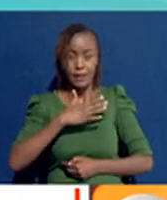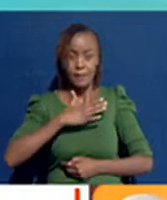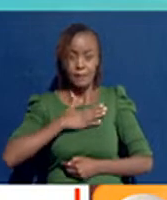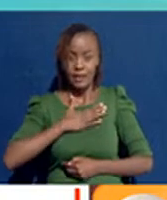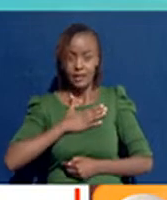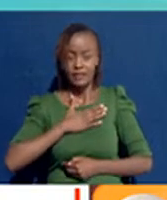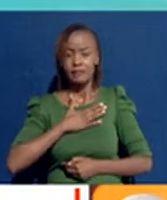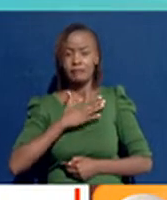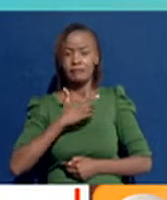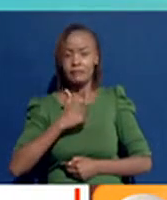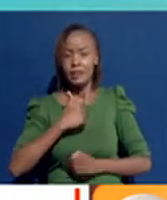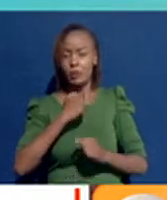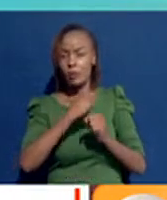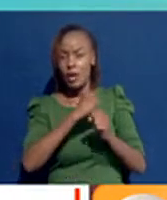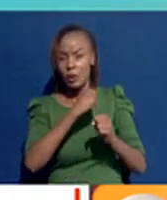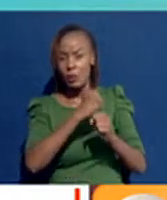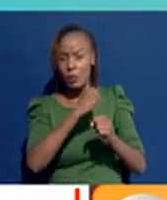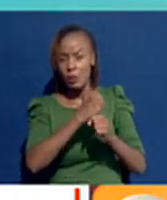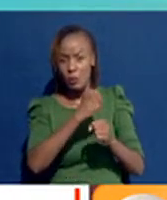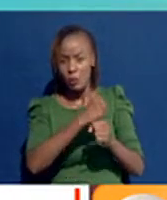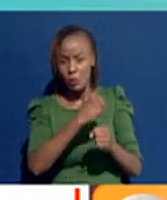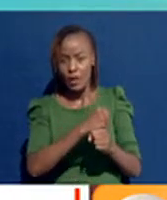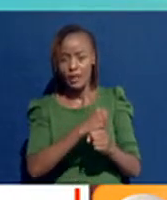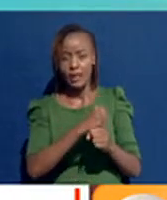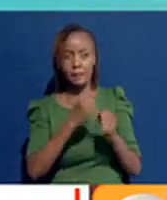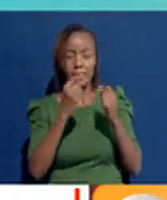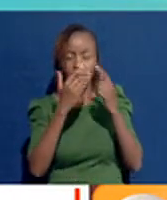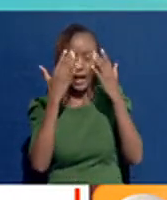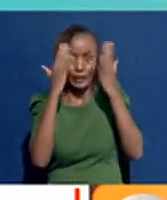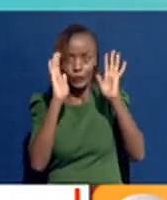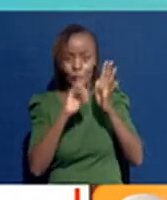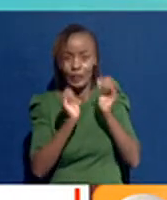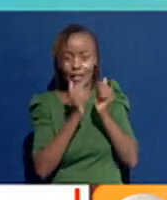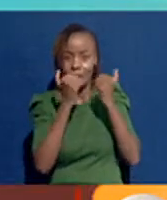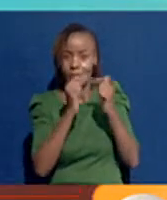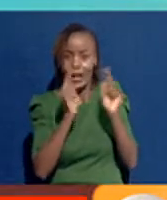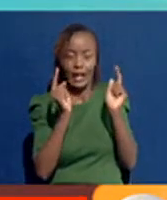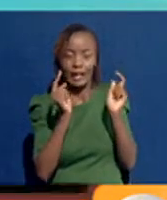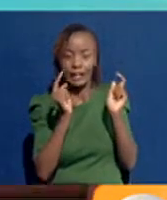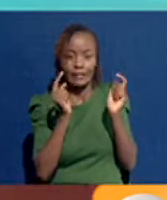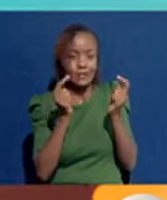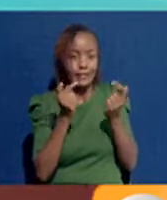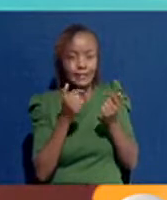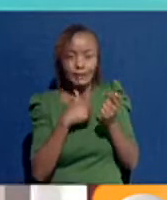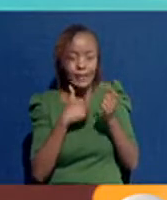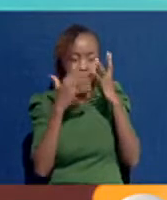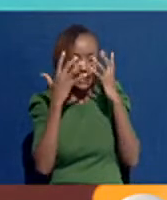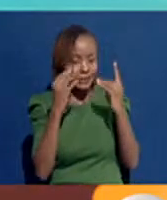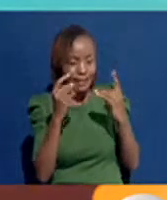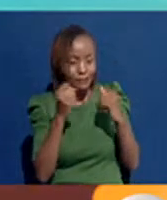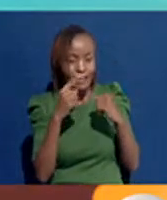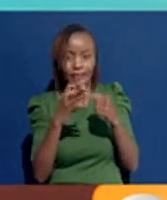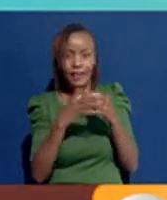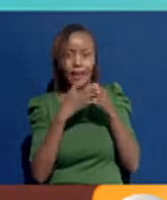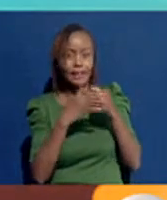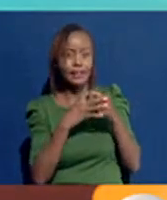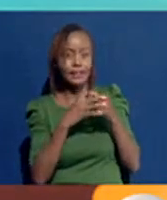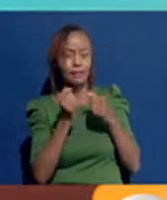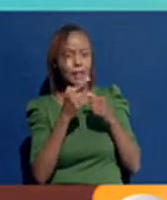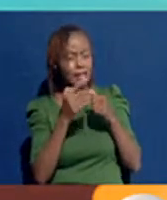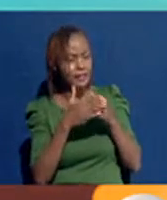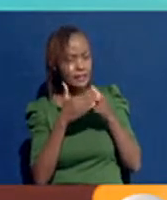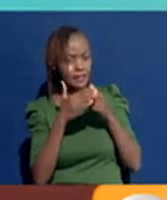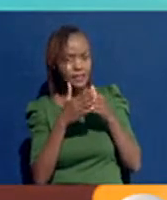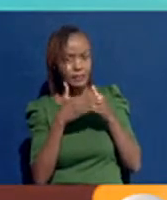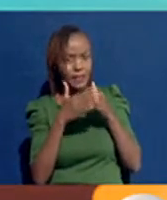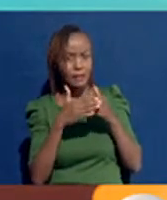all that time, I don't know probably what came up. But over suddenly, during the month of August and September,